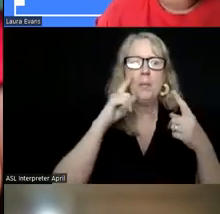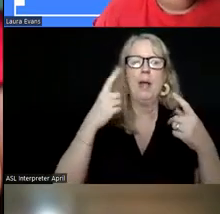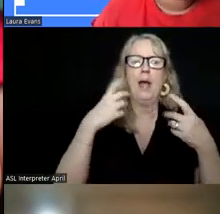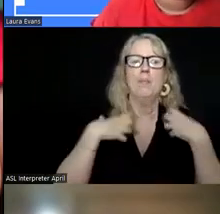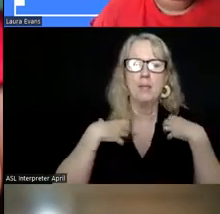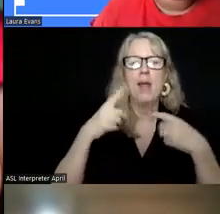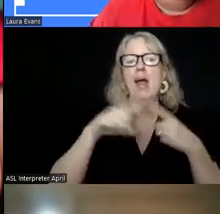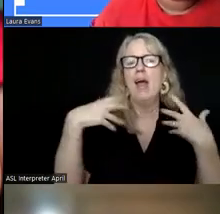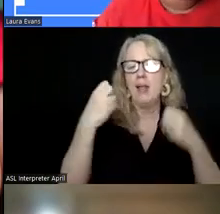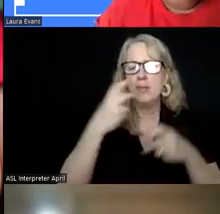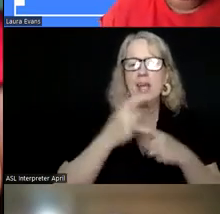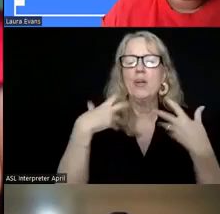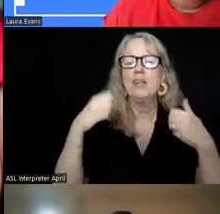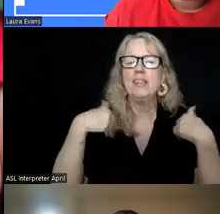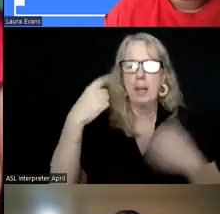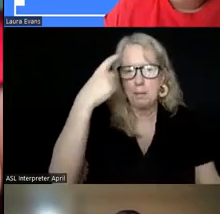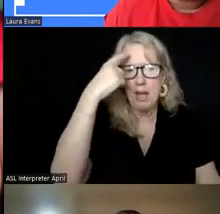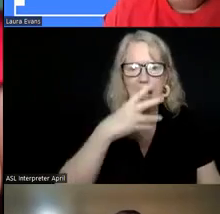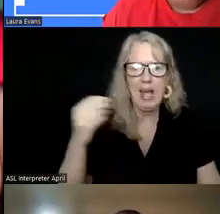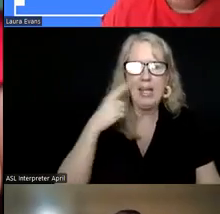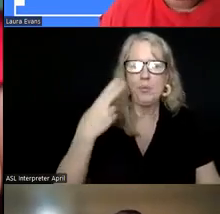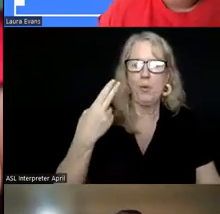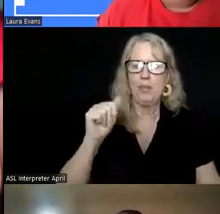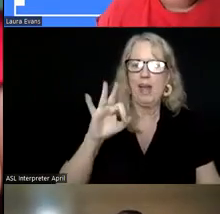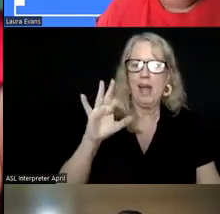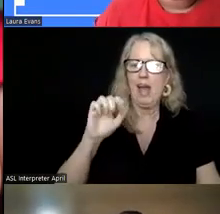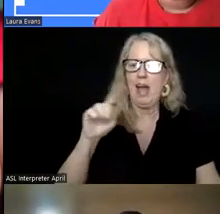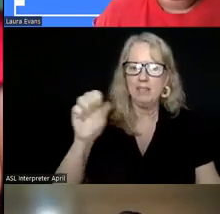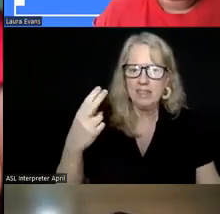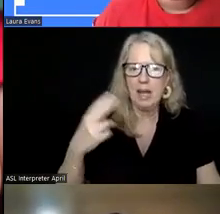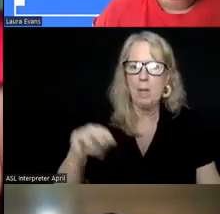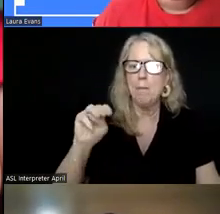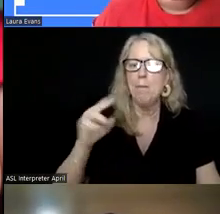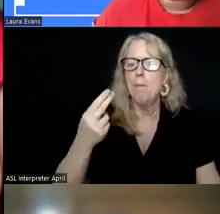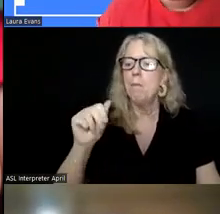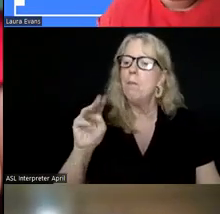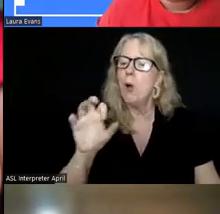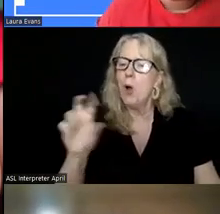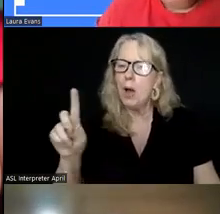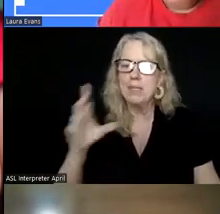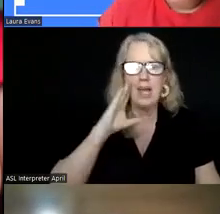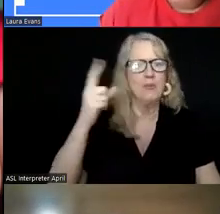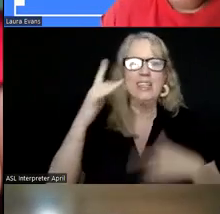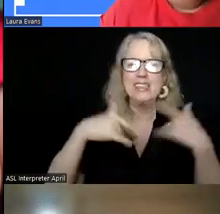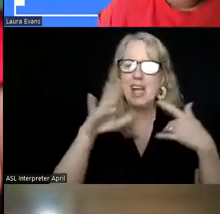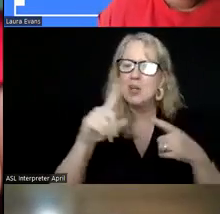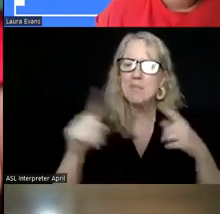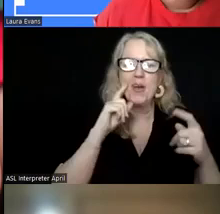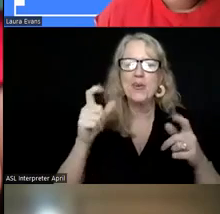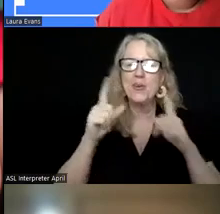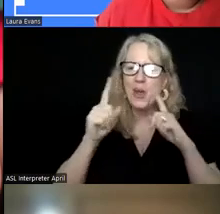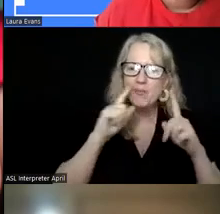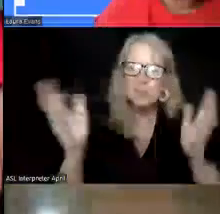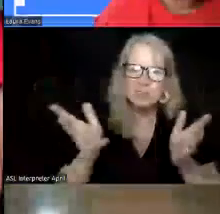our featured presentation speaker is Hafeezah Muhammad. I'm very excited for that conversation, and also, as I shared earlier,